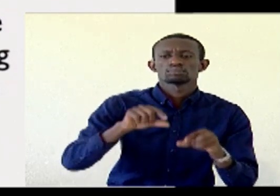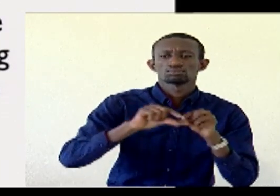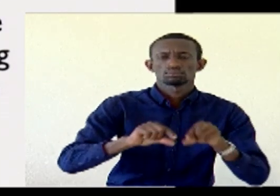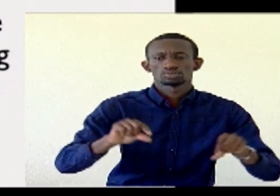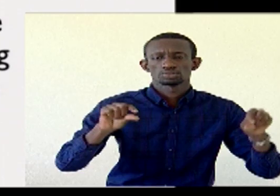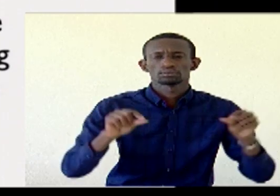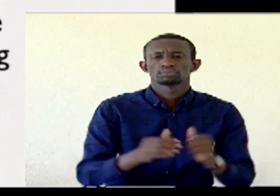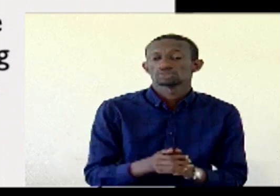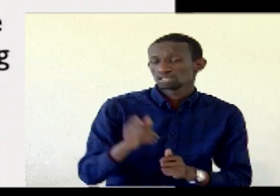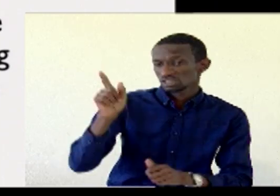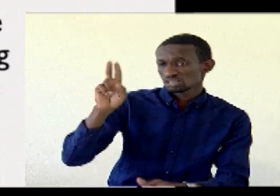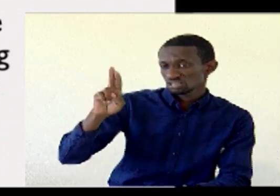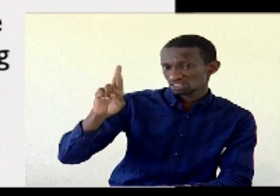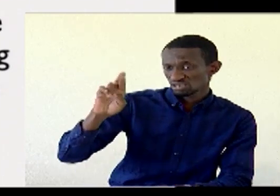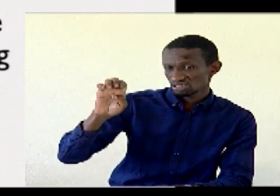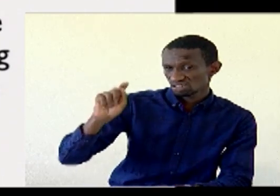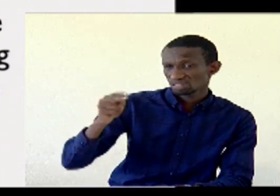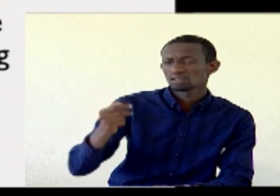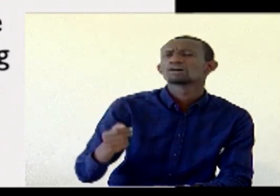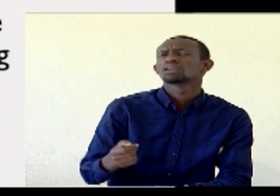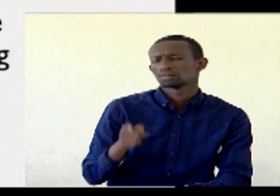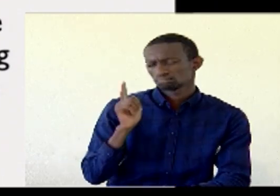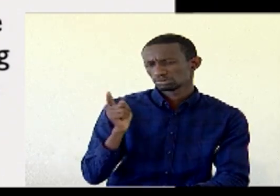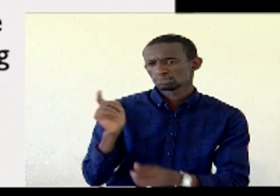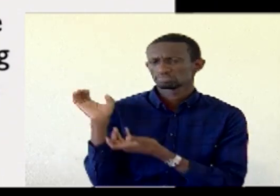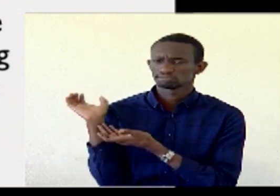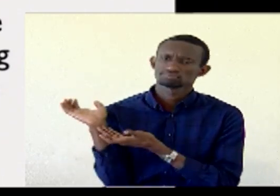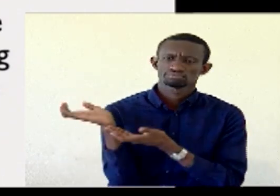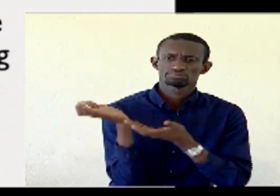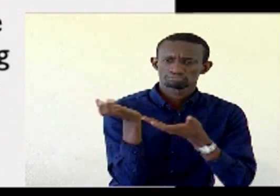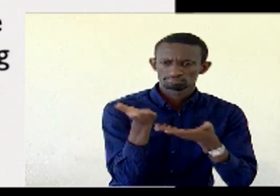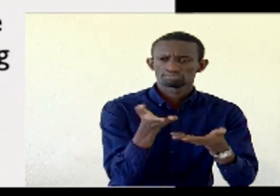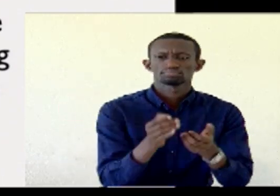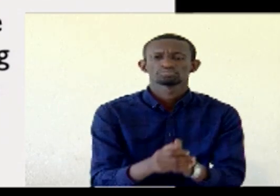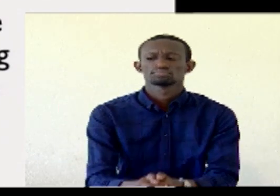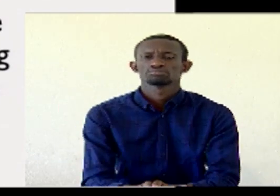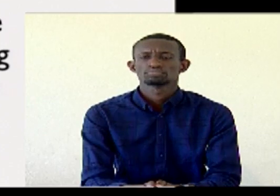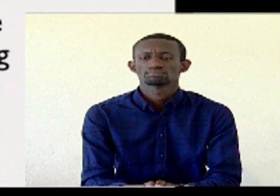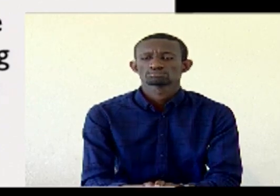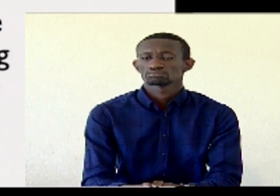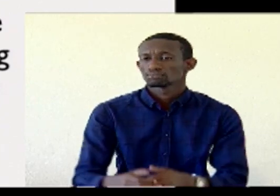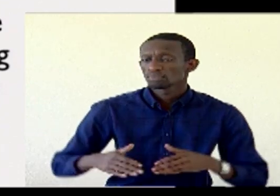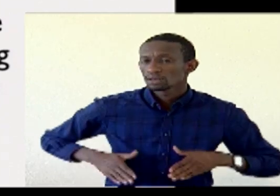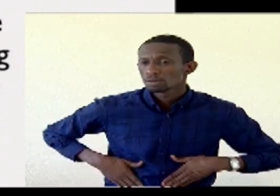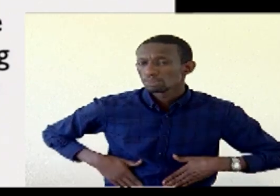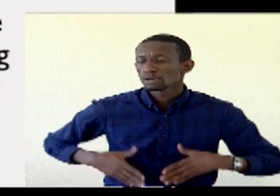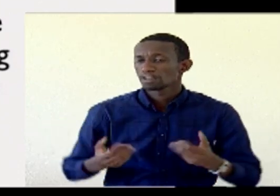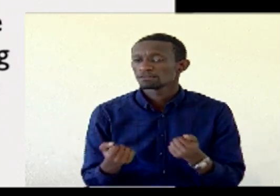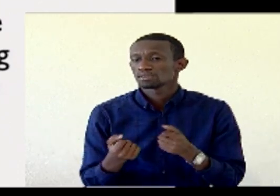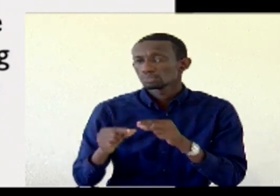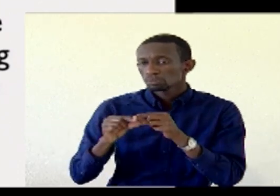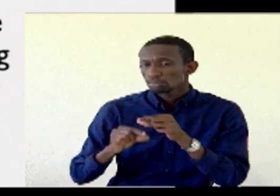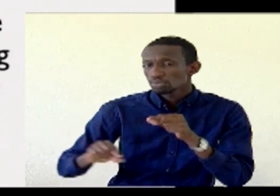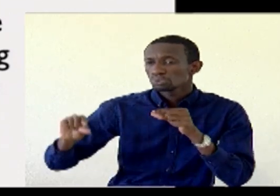these ureter are the one that conducts urine. I can summarize by saying that the kidney has a narrow tube called what you